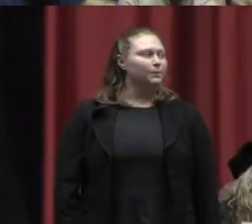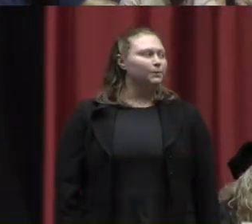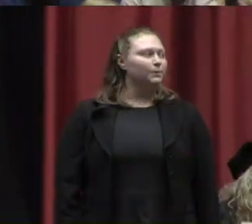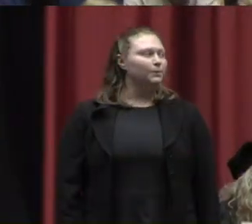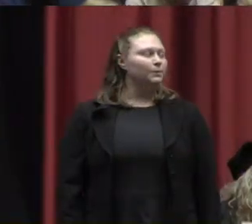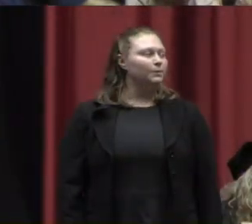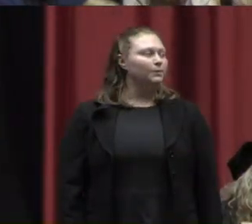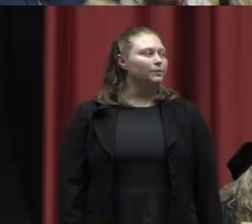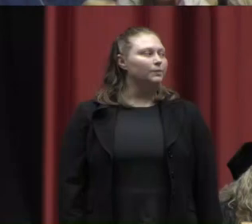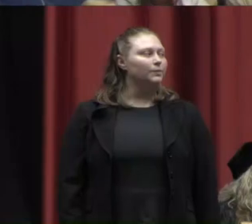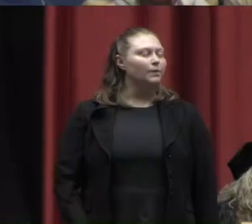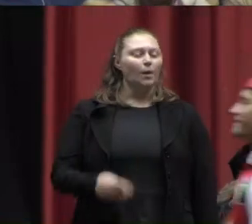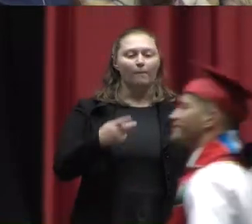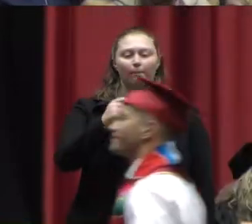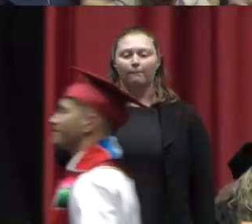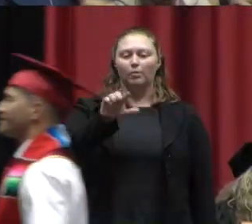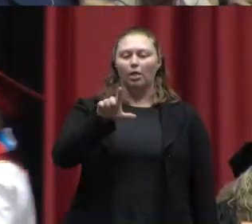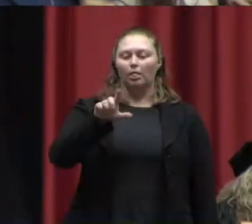Cole Evans.